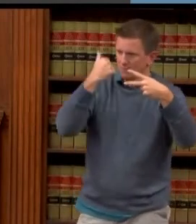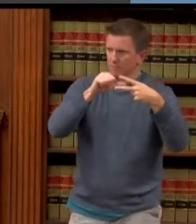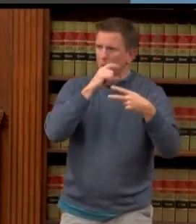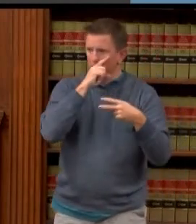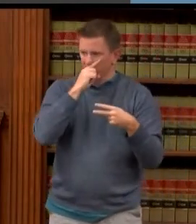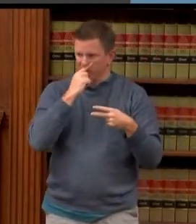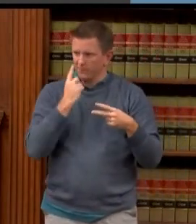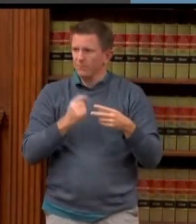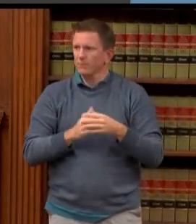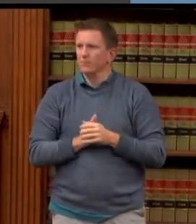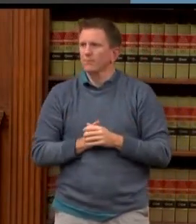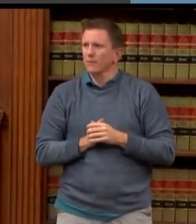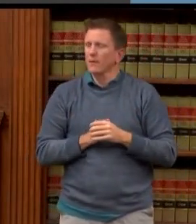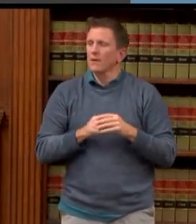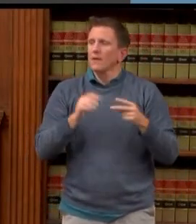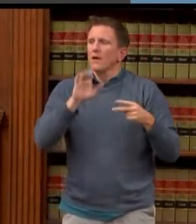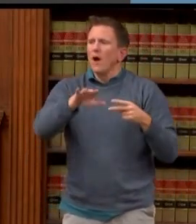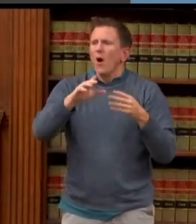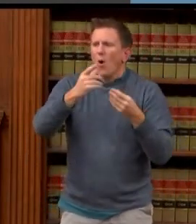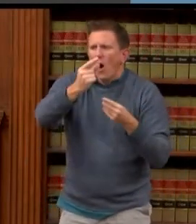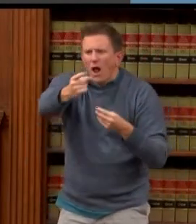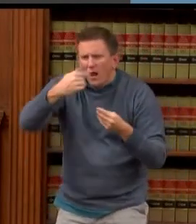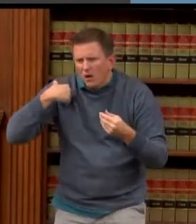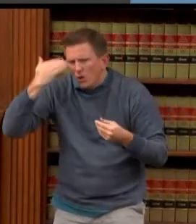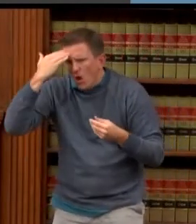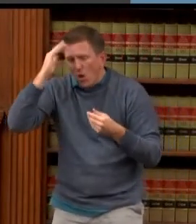Yeah, thank you. What proof do we have?